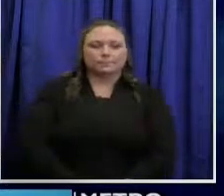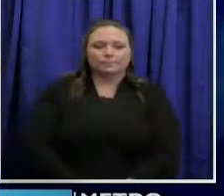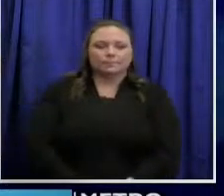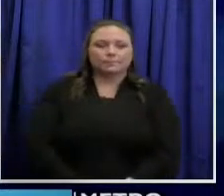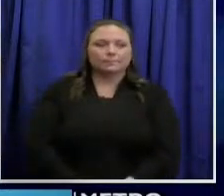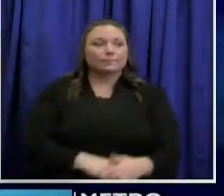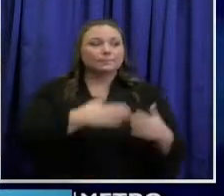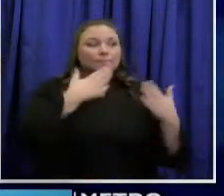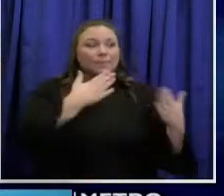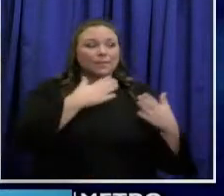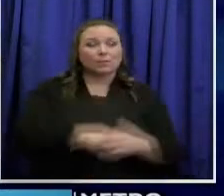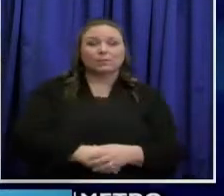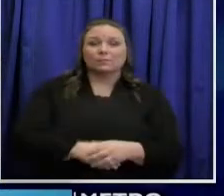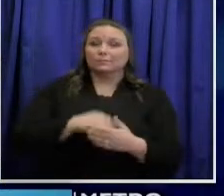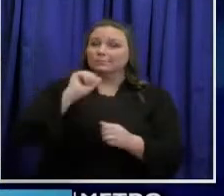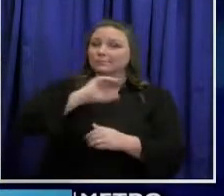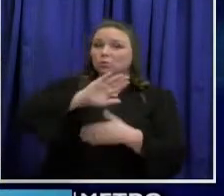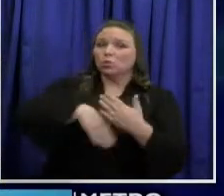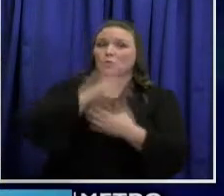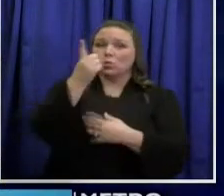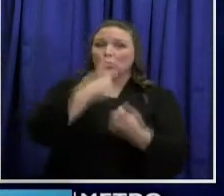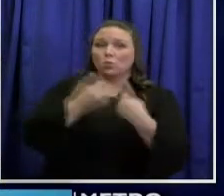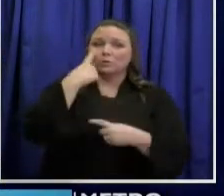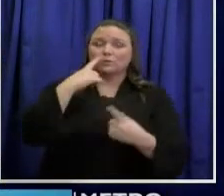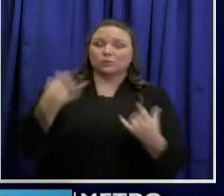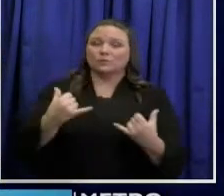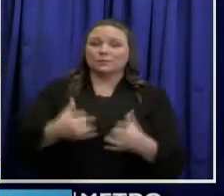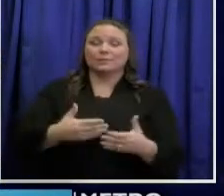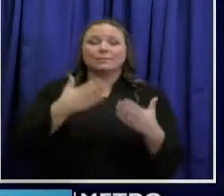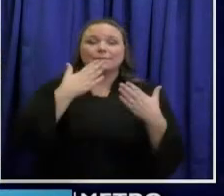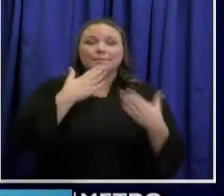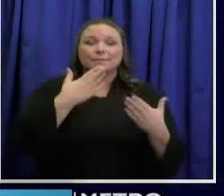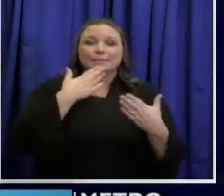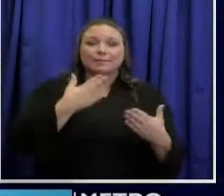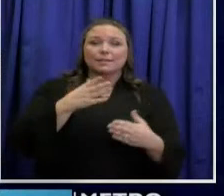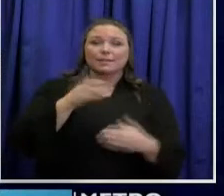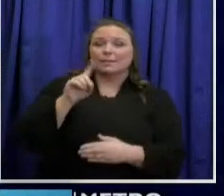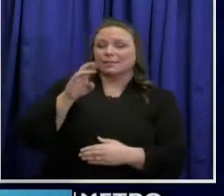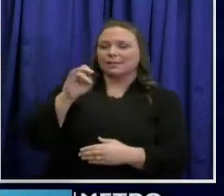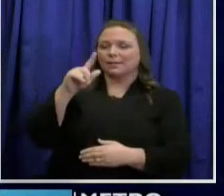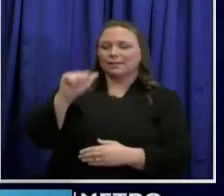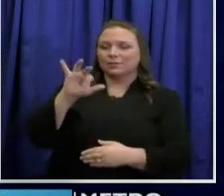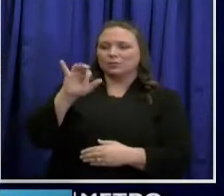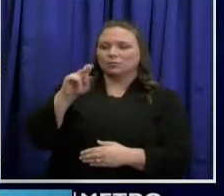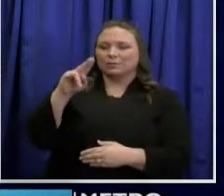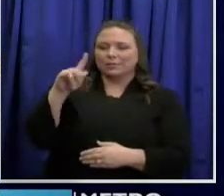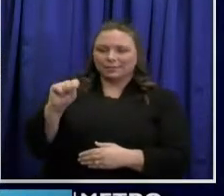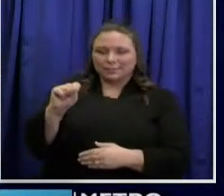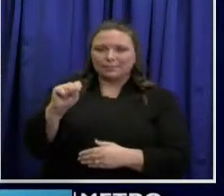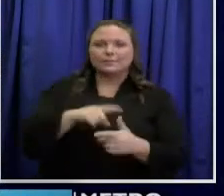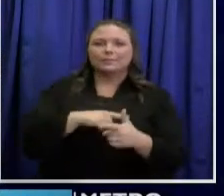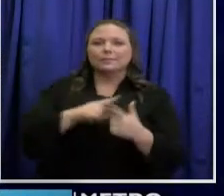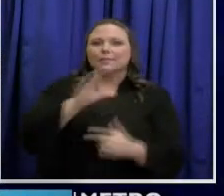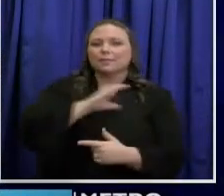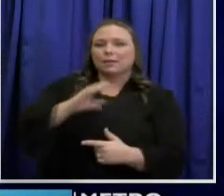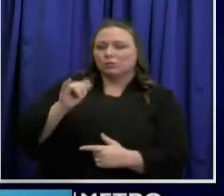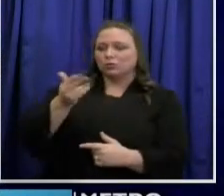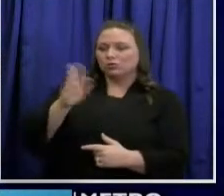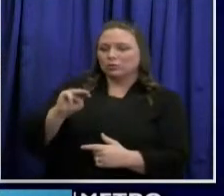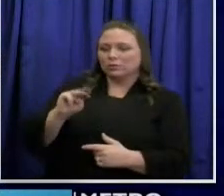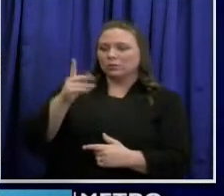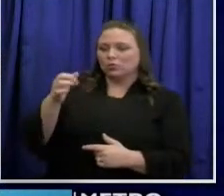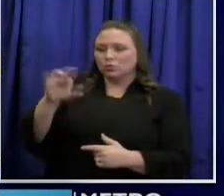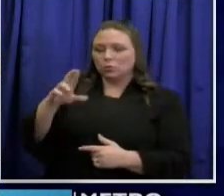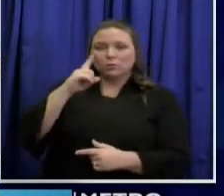Thank you. Those are all the questions we had this morning. I'd like to thank DaCosta Jenkins and Congressman Jim Cooper